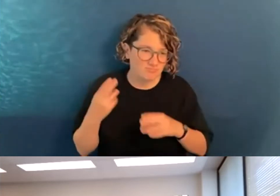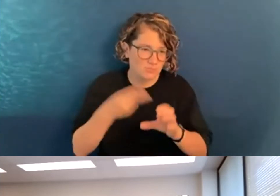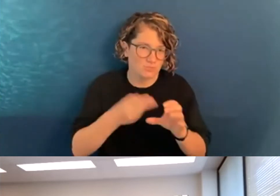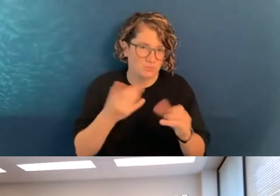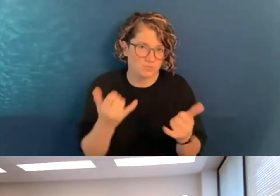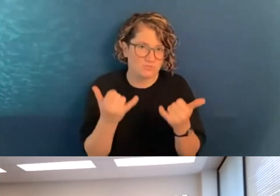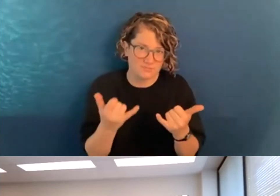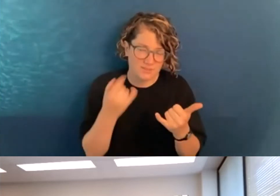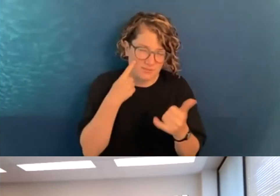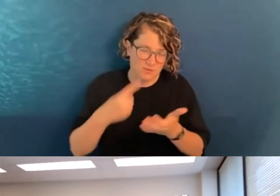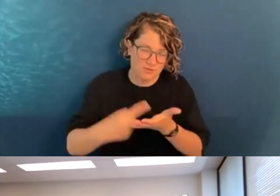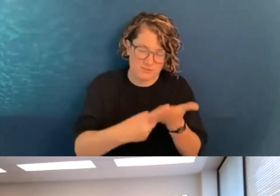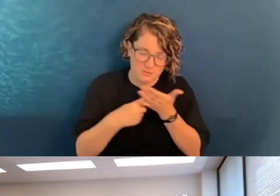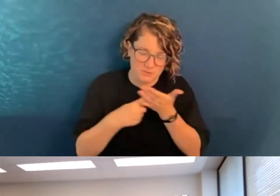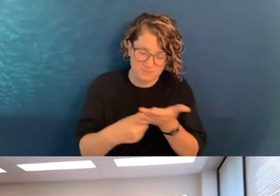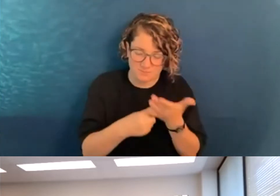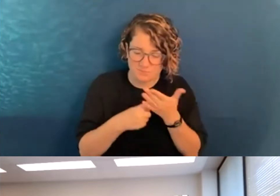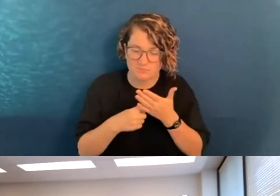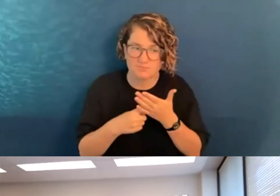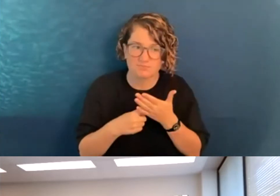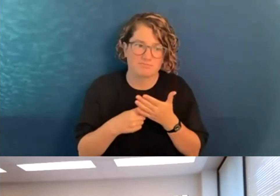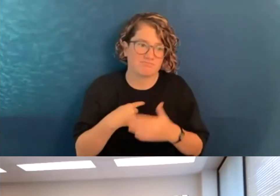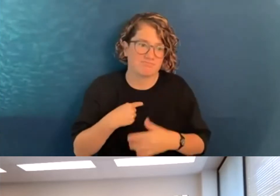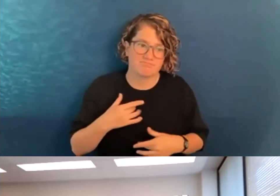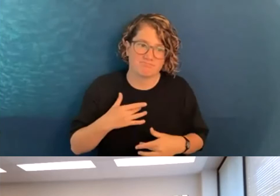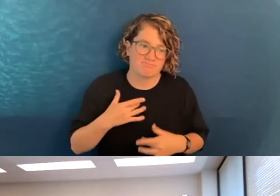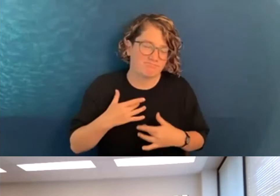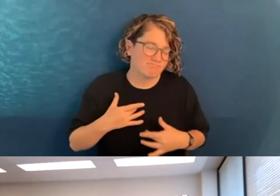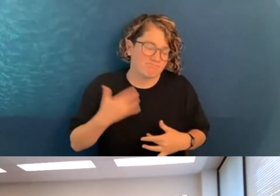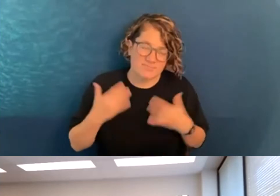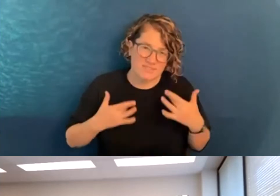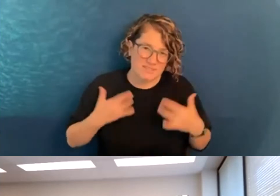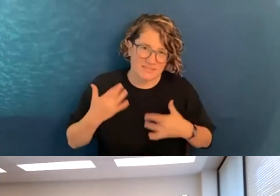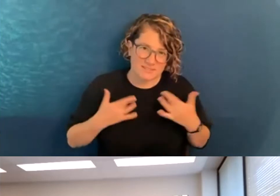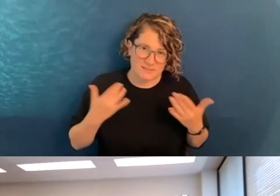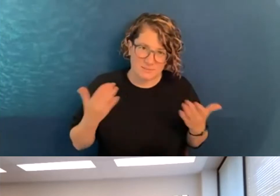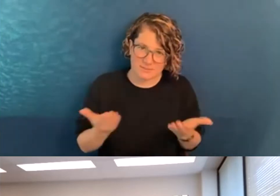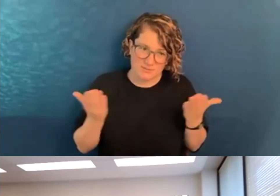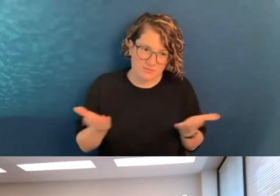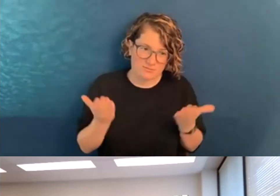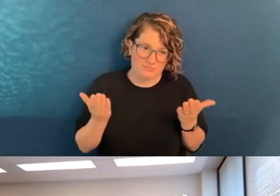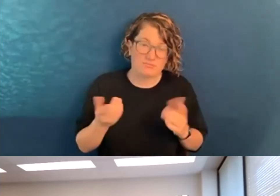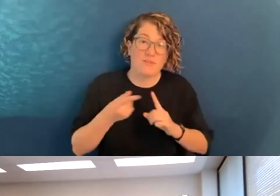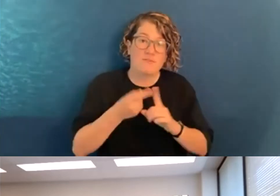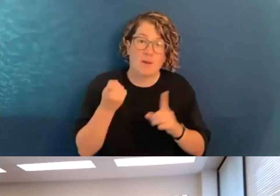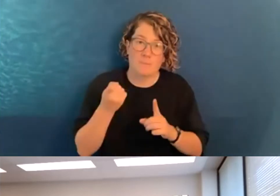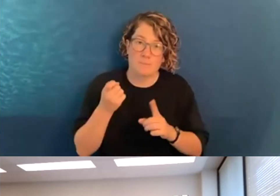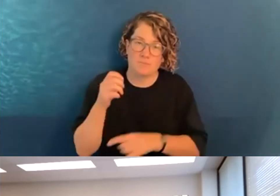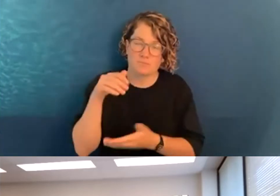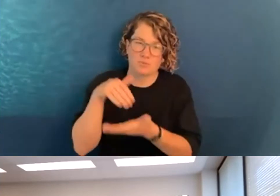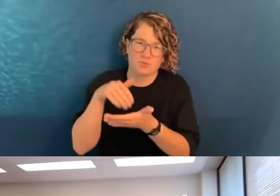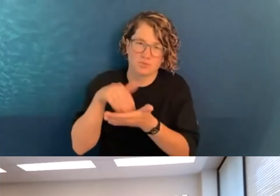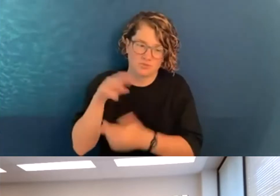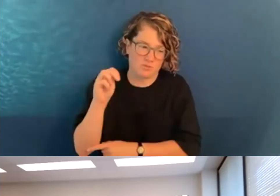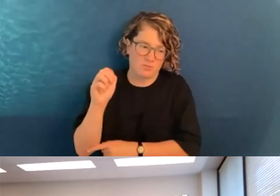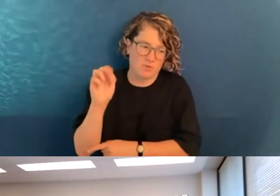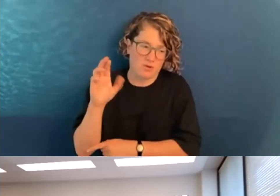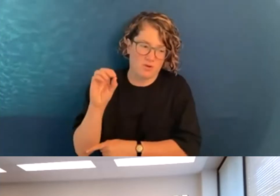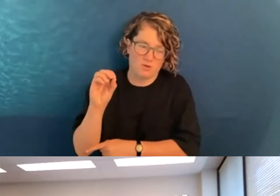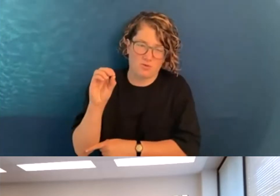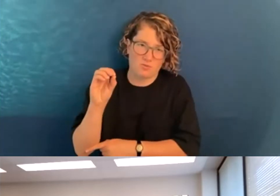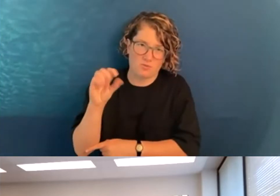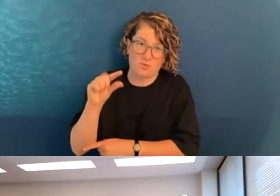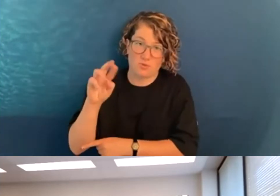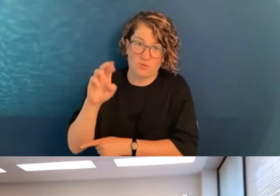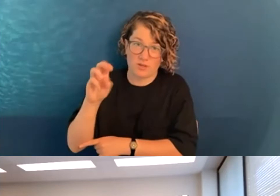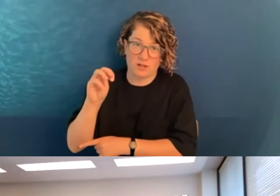discussion. So it's my absolute pleasure to be here today on behalf of Dr. Margot Greenwood, who is the Vice President of Indigenous Health,